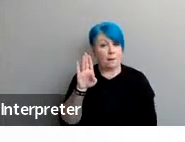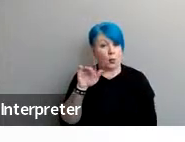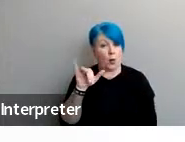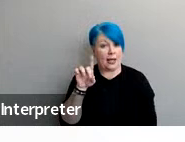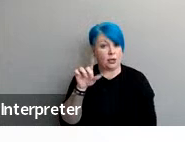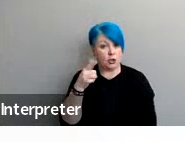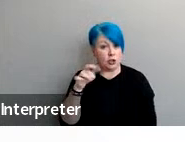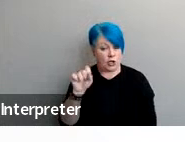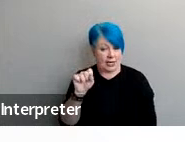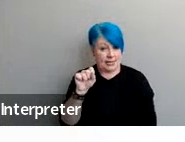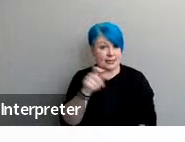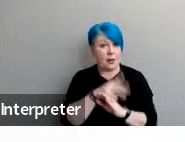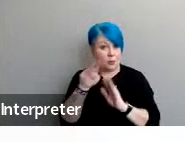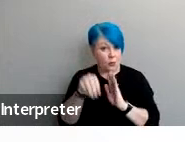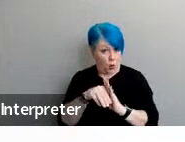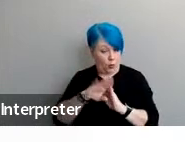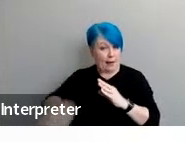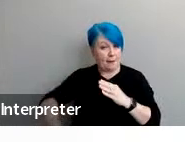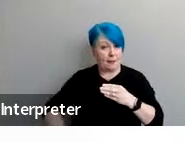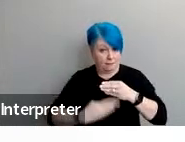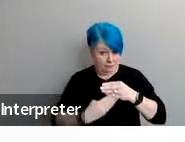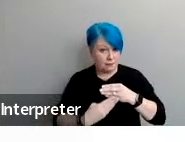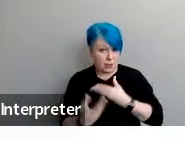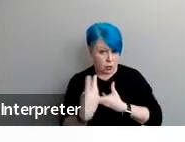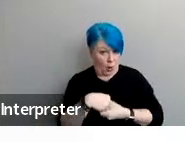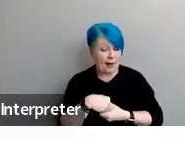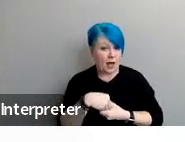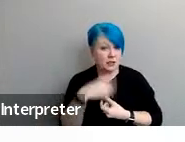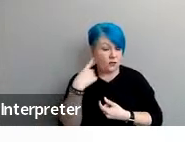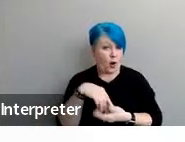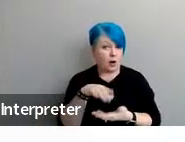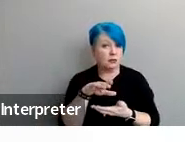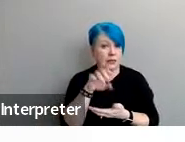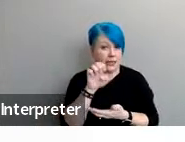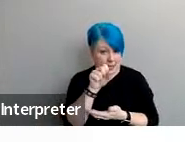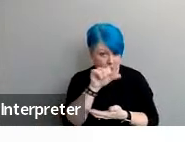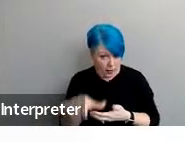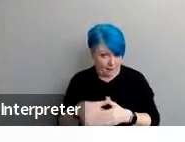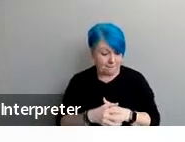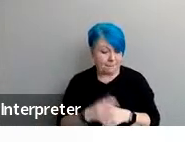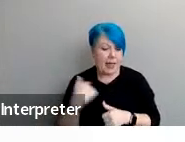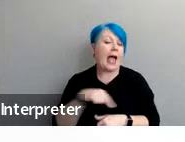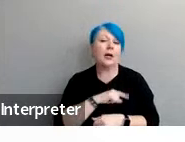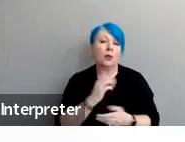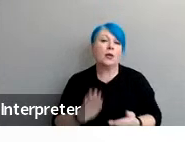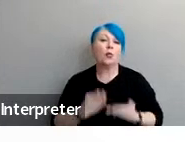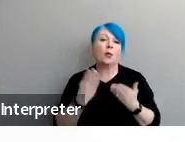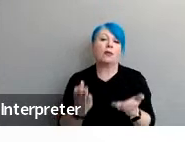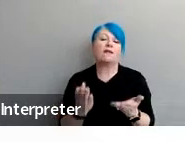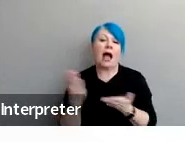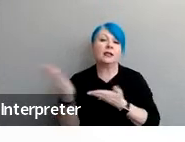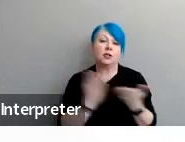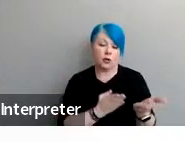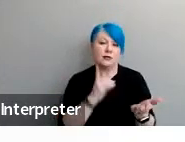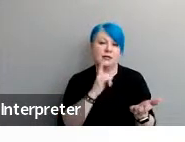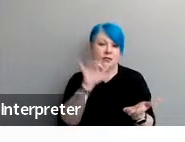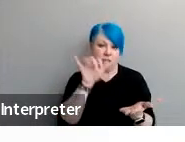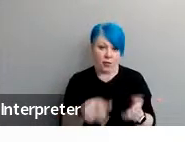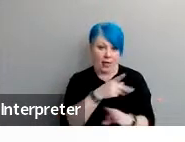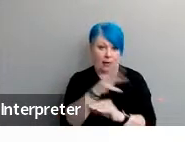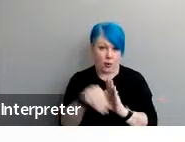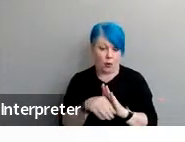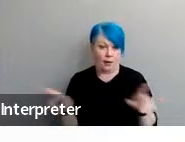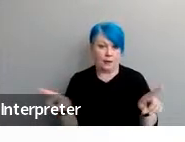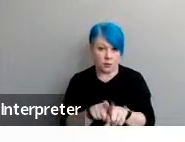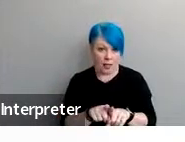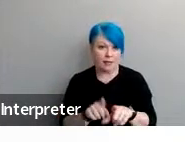going to be a new addition with the beautiful building that they have. We will be providing support for those students for extended school year. Next slide.